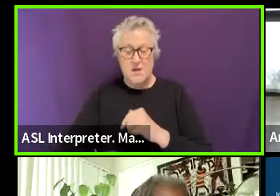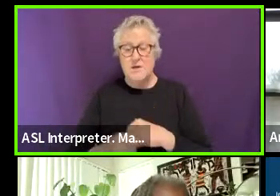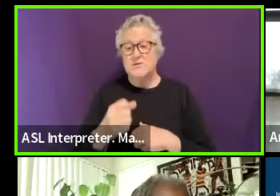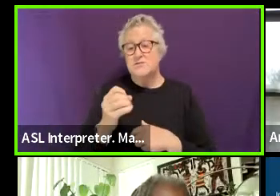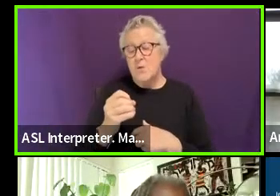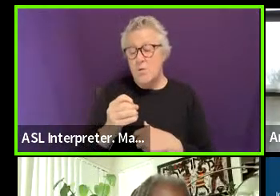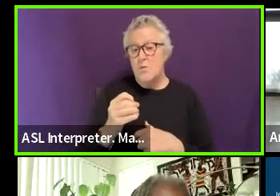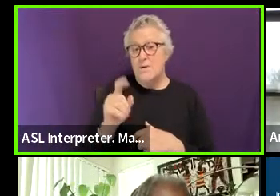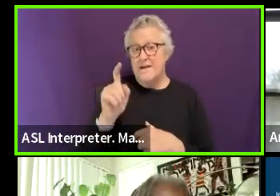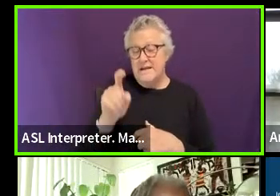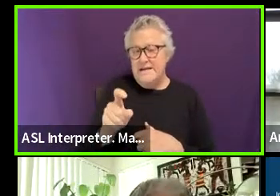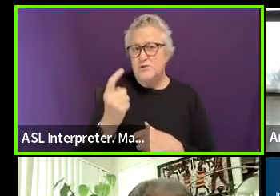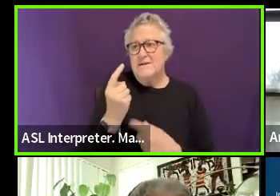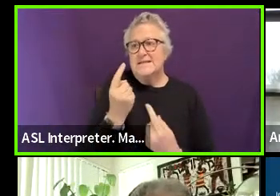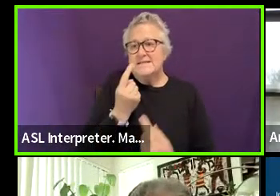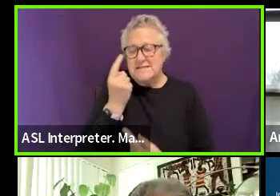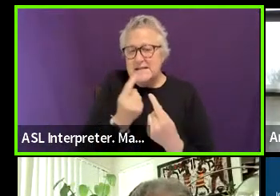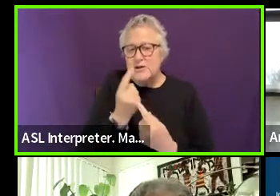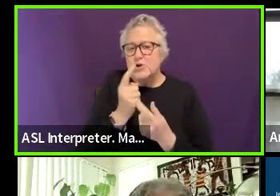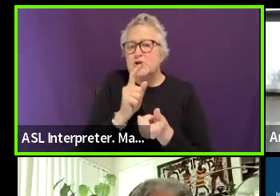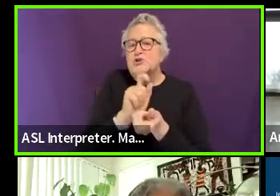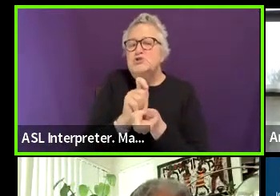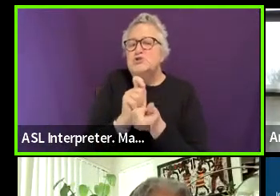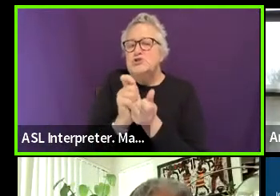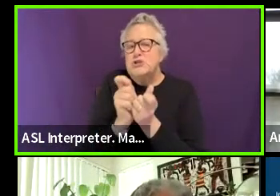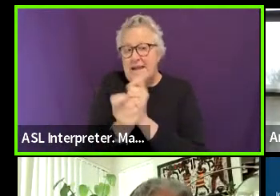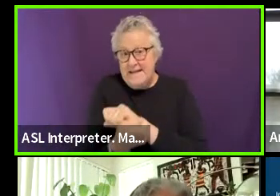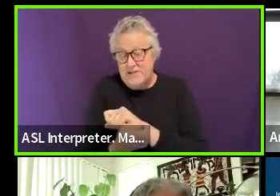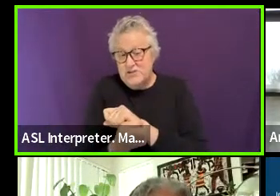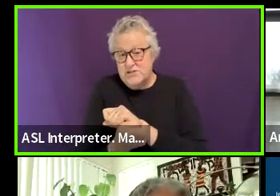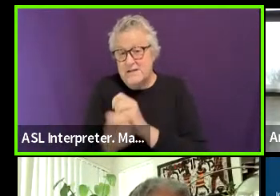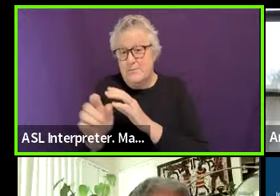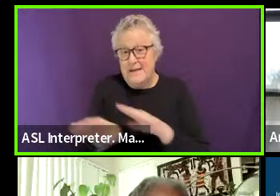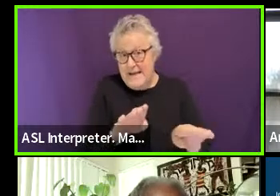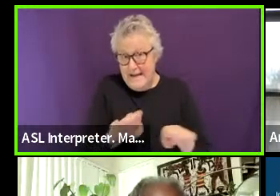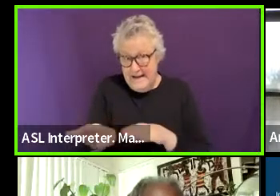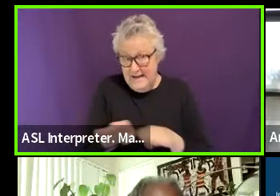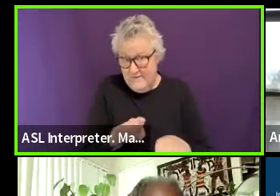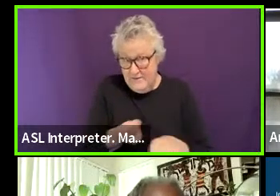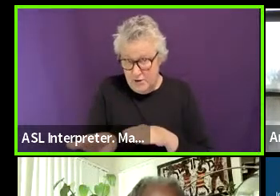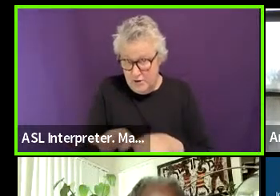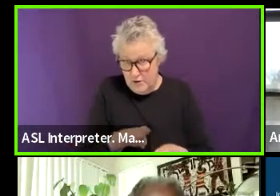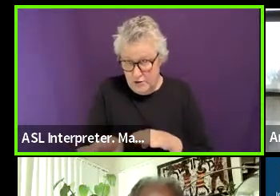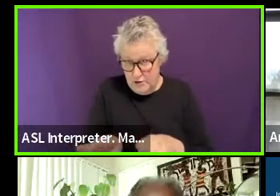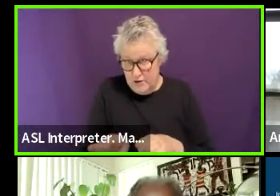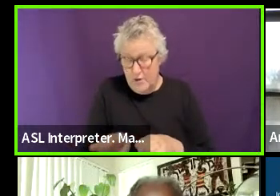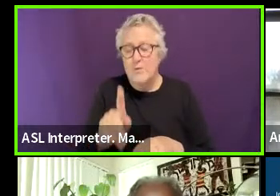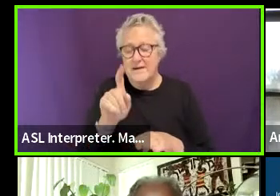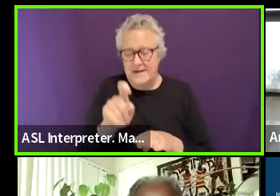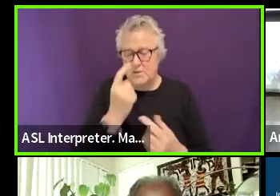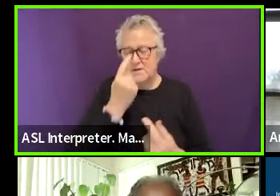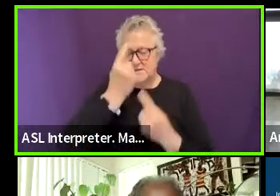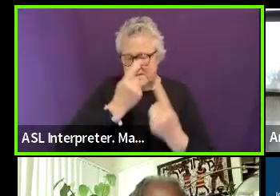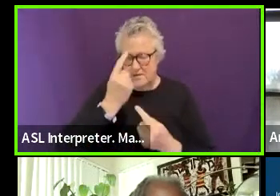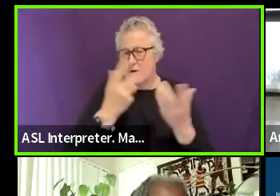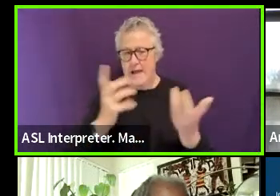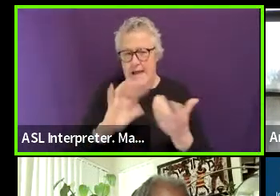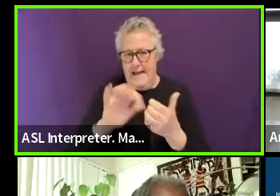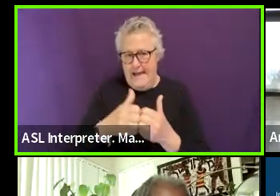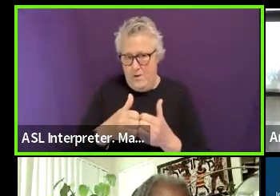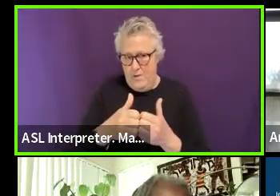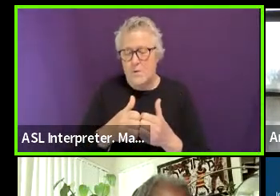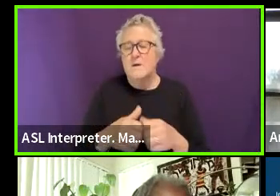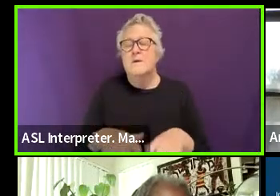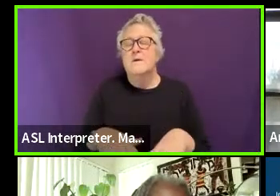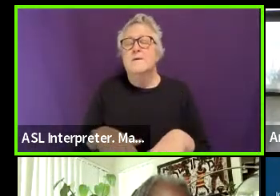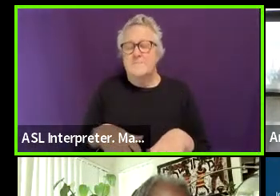taking place. So I'll just leave it there. And I will say again, this is about the economic engine